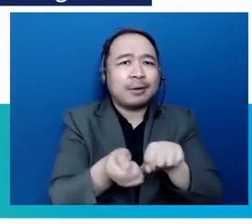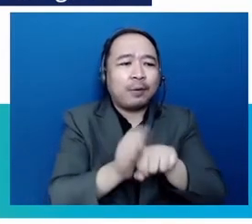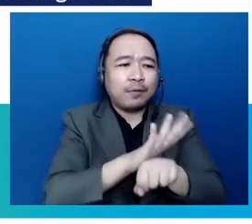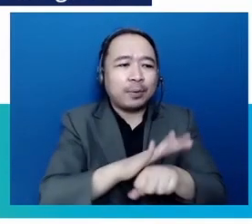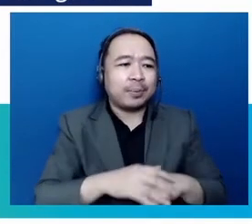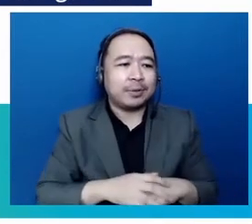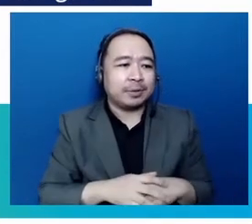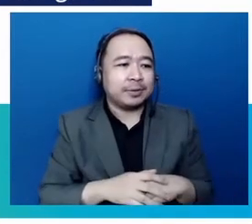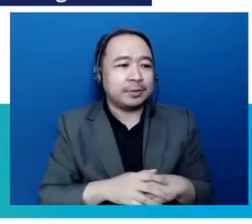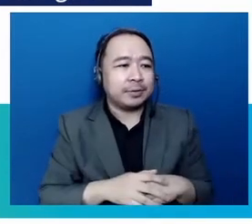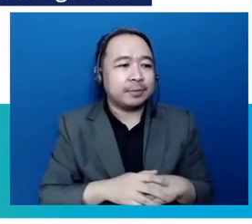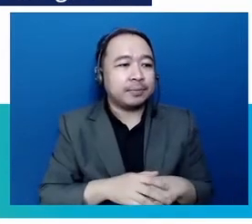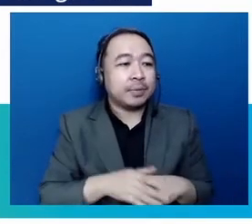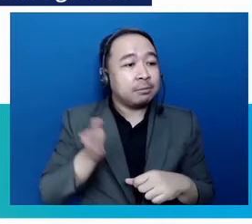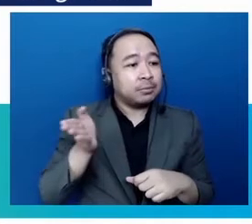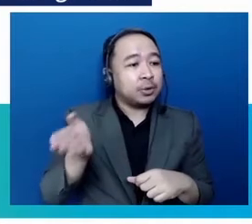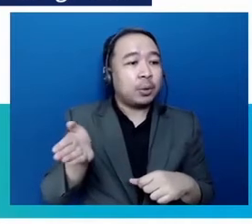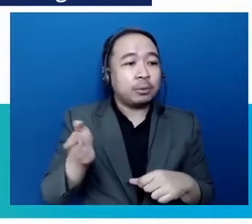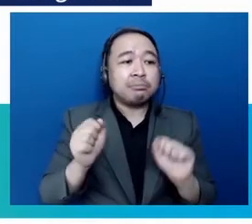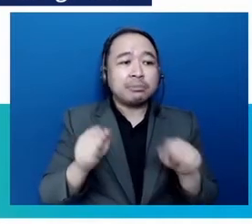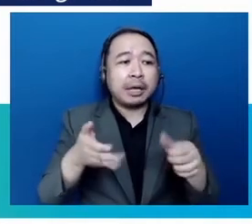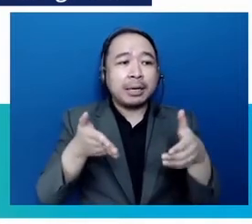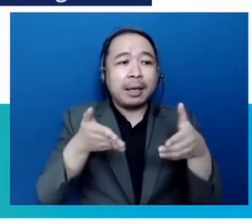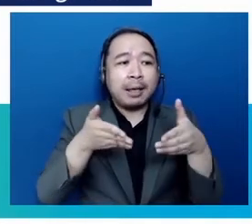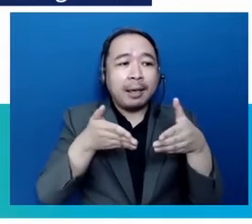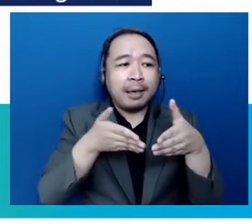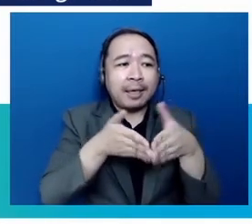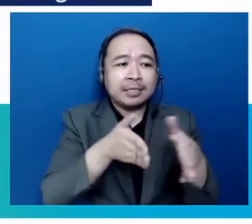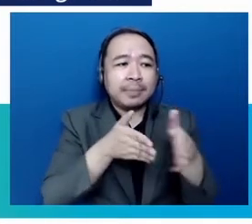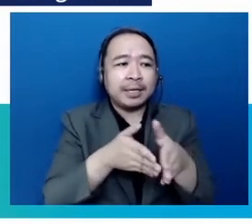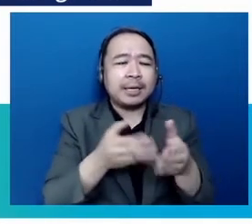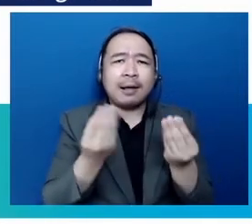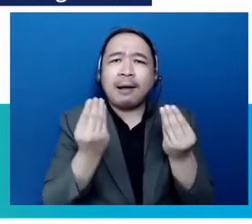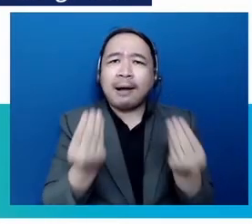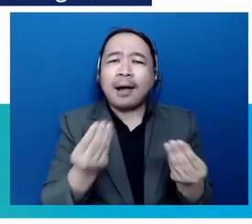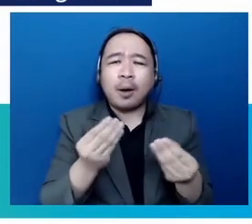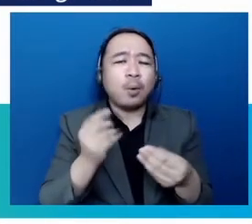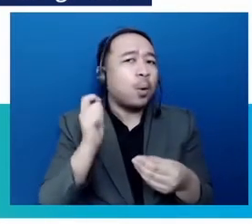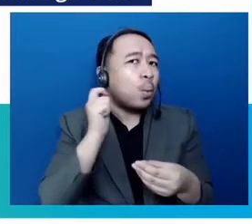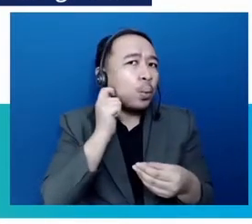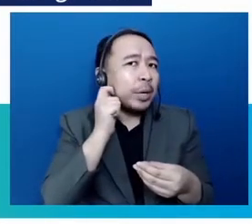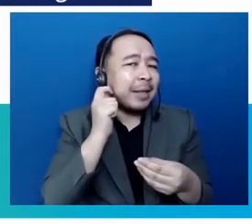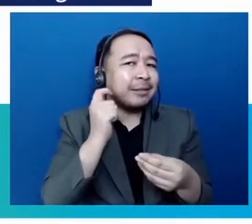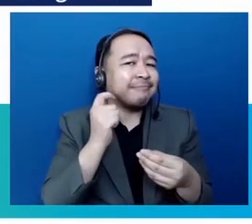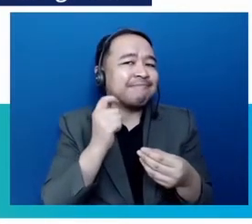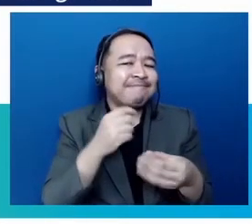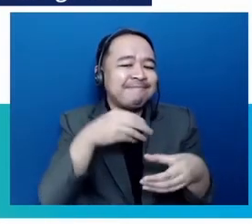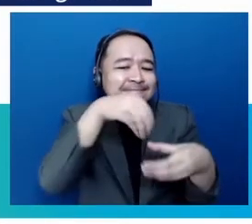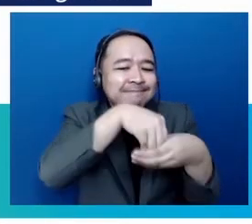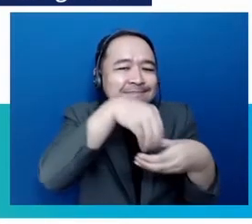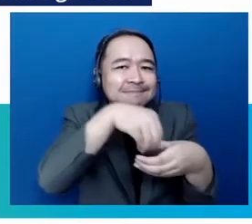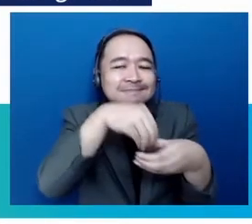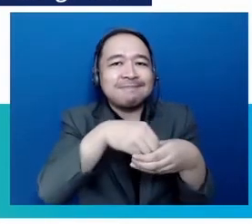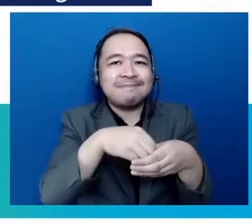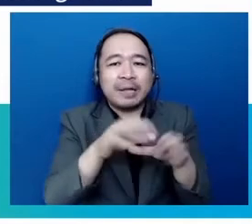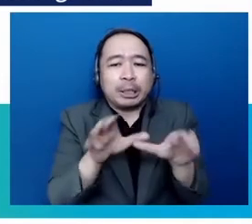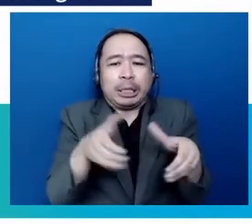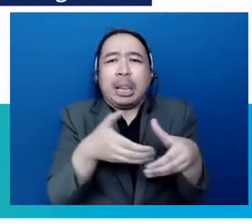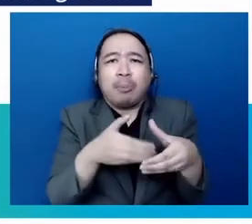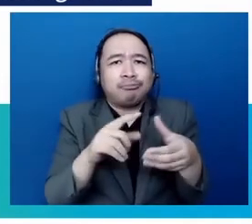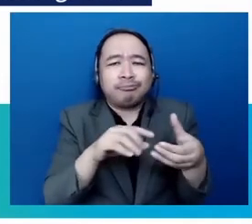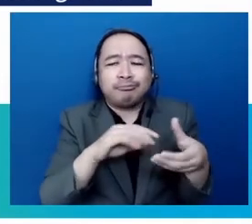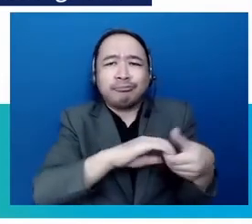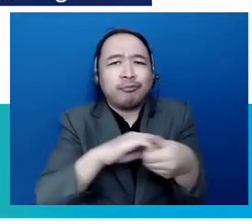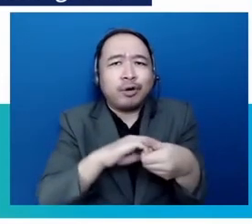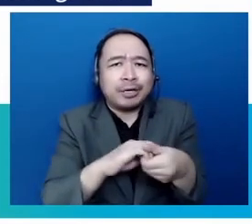Can you explain how the Women's Savings Club works and what types of activities and businesses are supported? And over